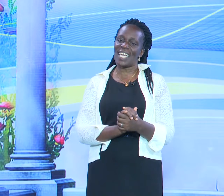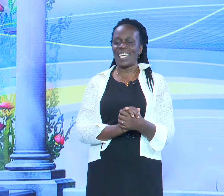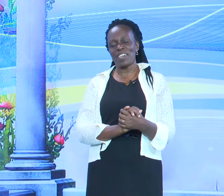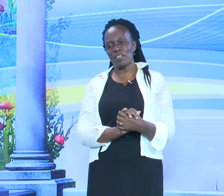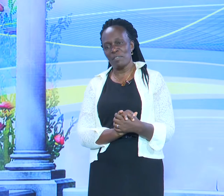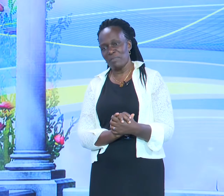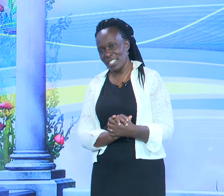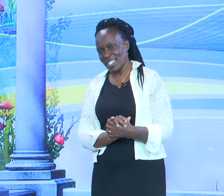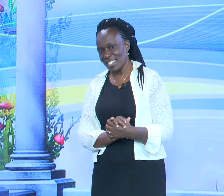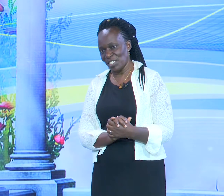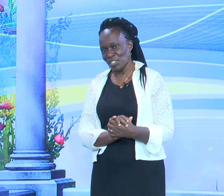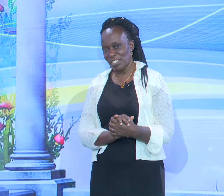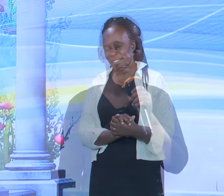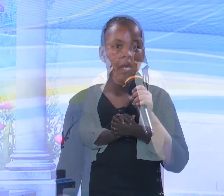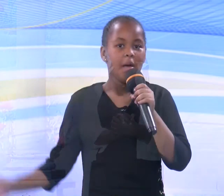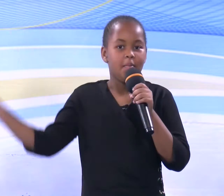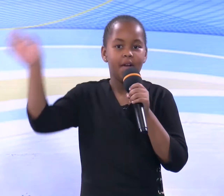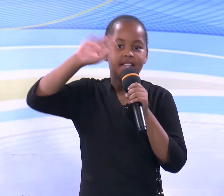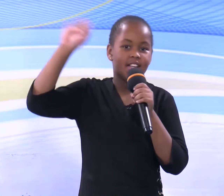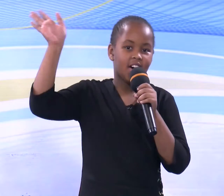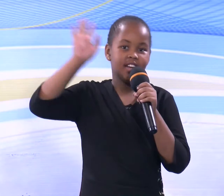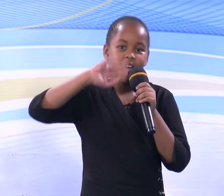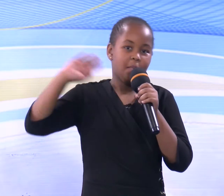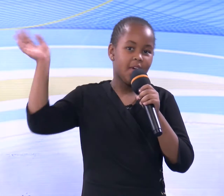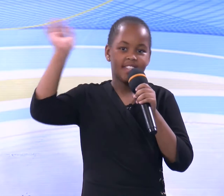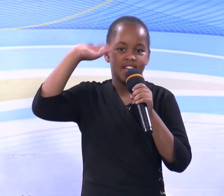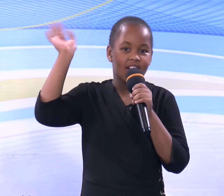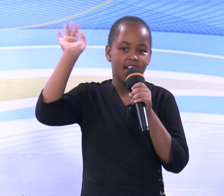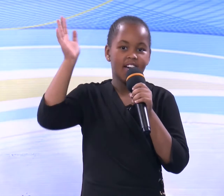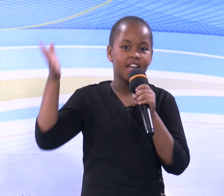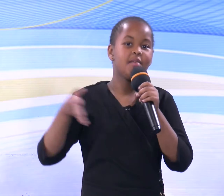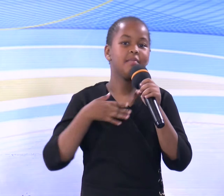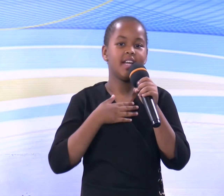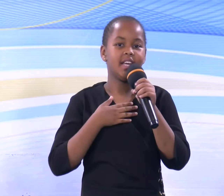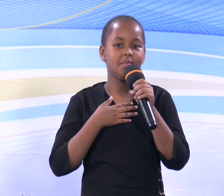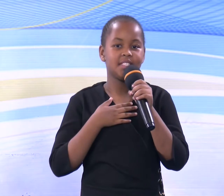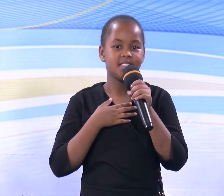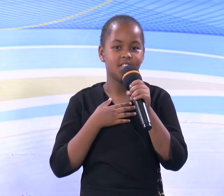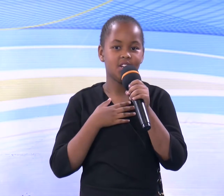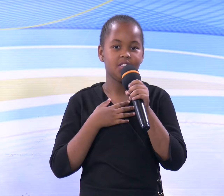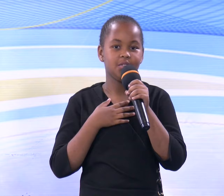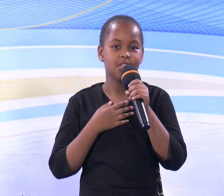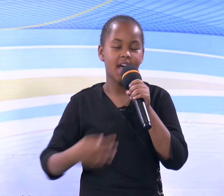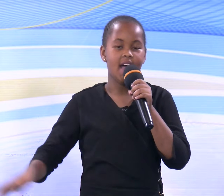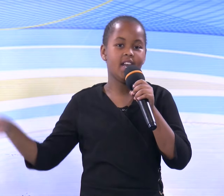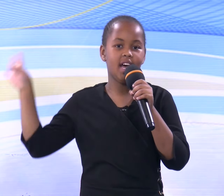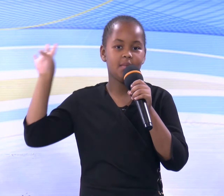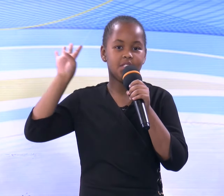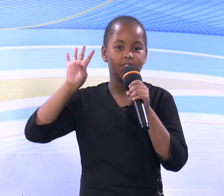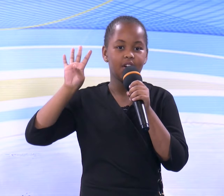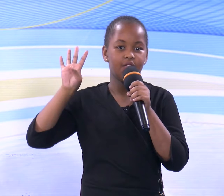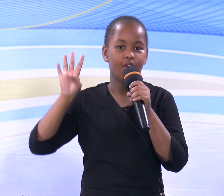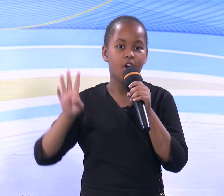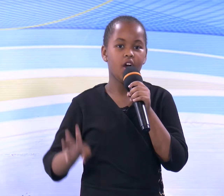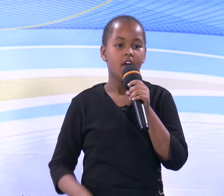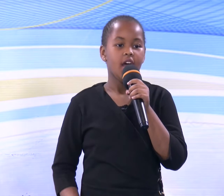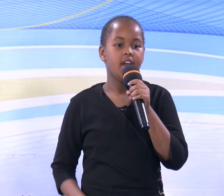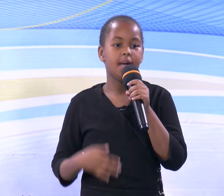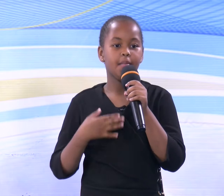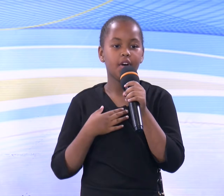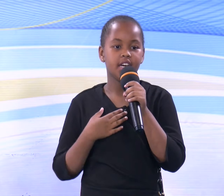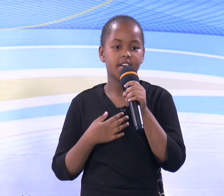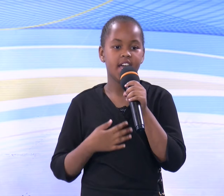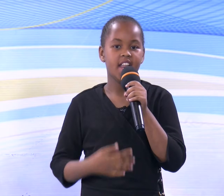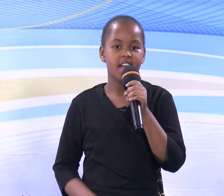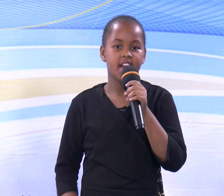mtuletee presentation. Praise God again. My name is Nicole Nduta and I am in grade 4 and